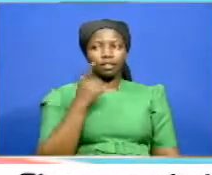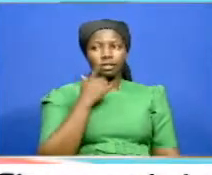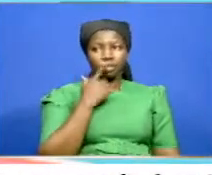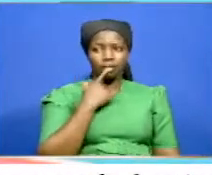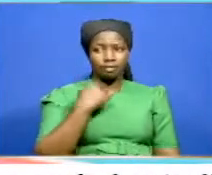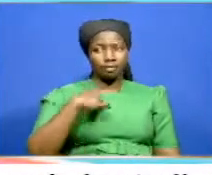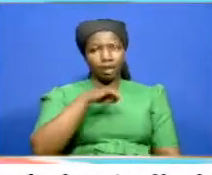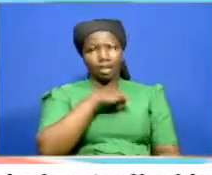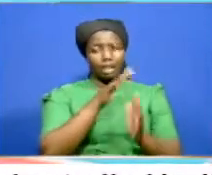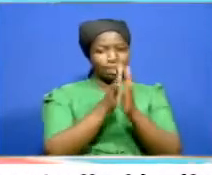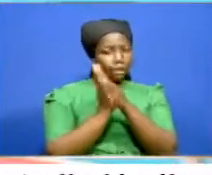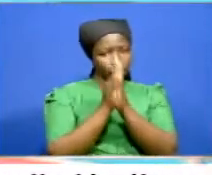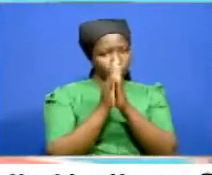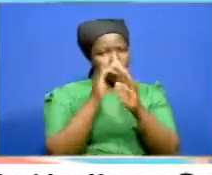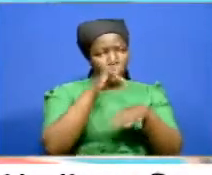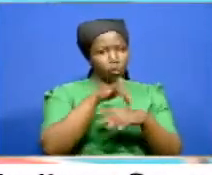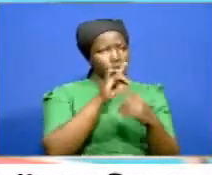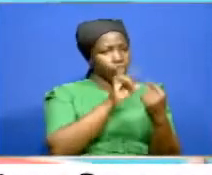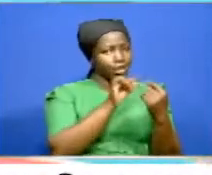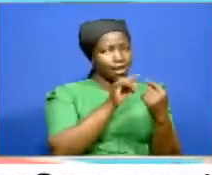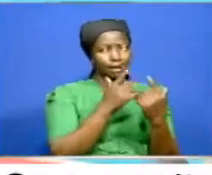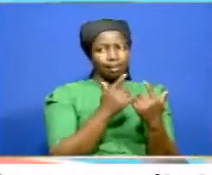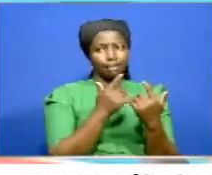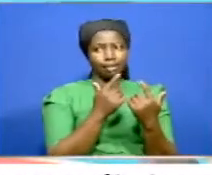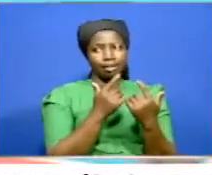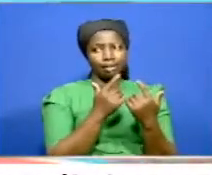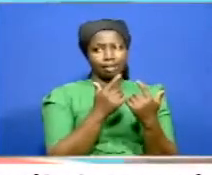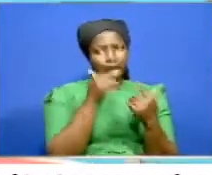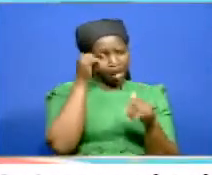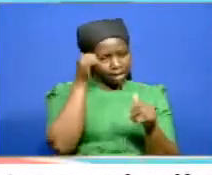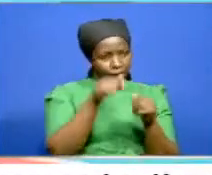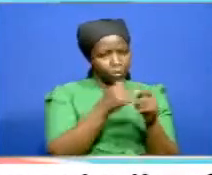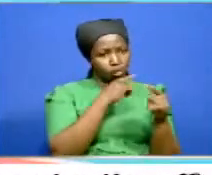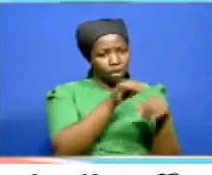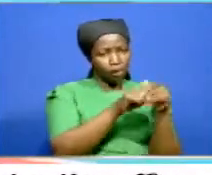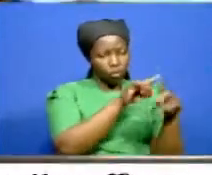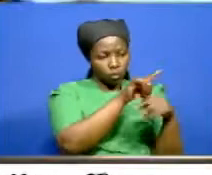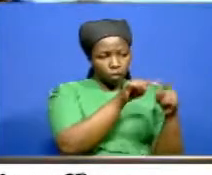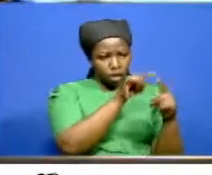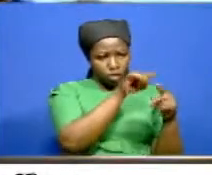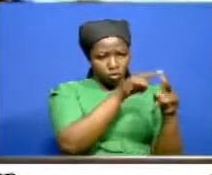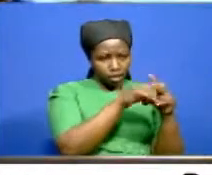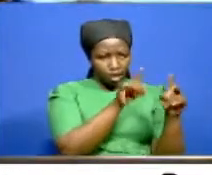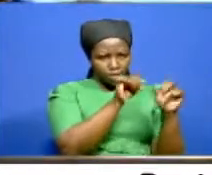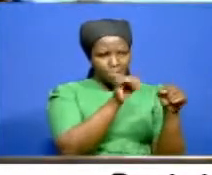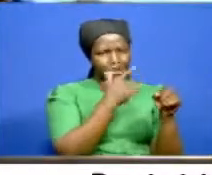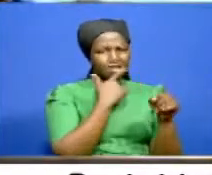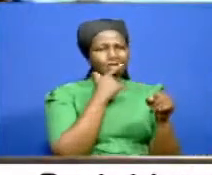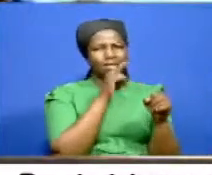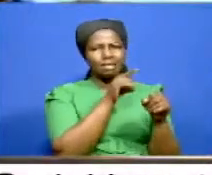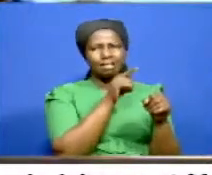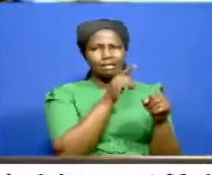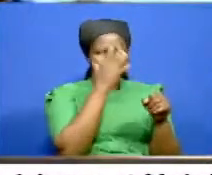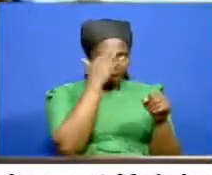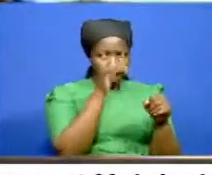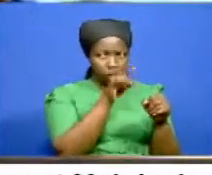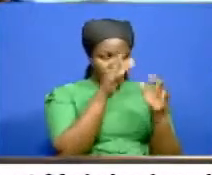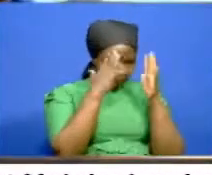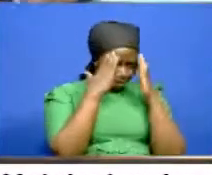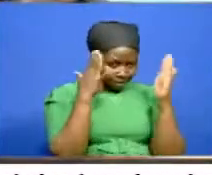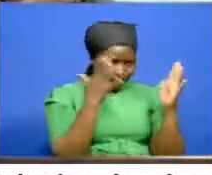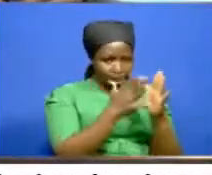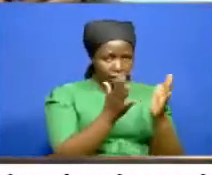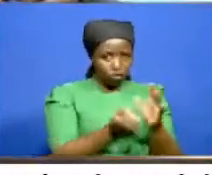people all over, even on Twitter. I remember you did a thread about when you started and all that. Can you say that is why you're so, you know, committed to growing the